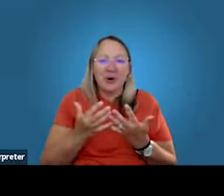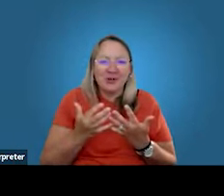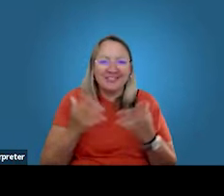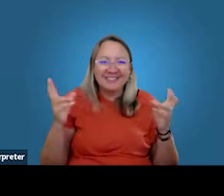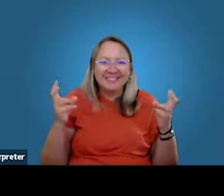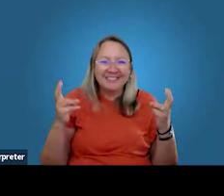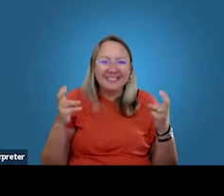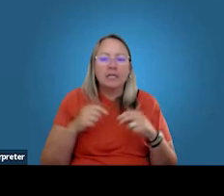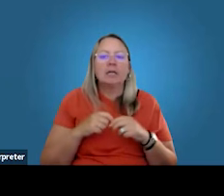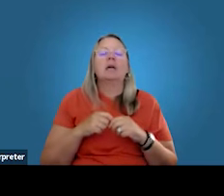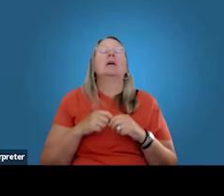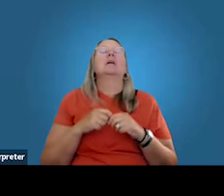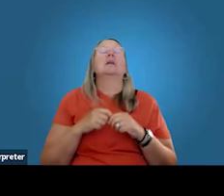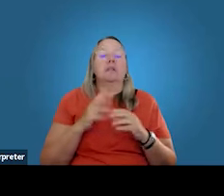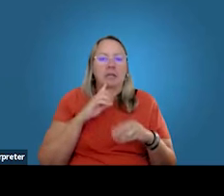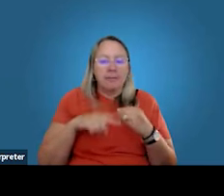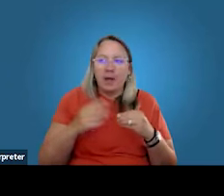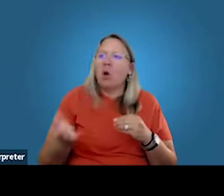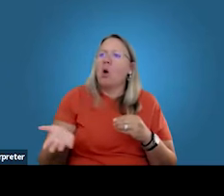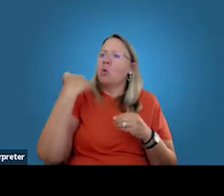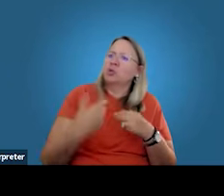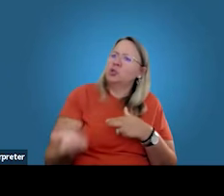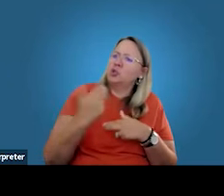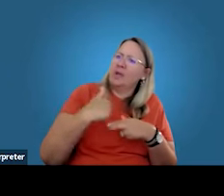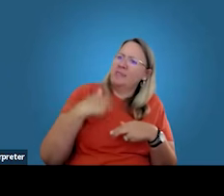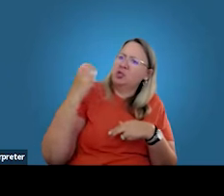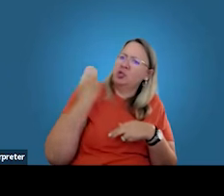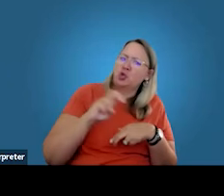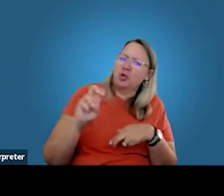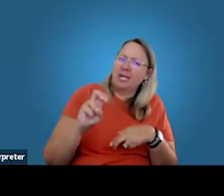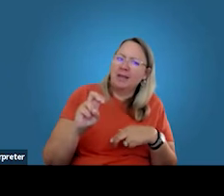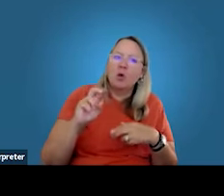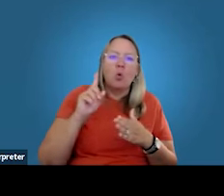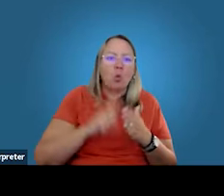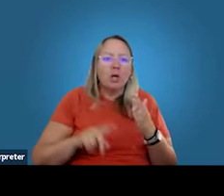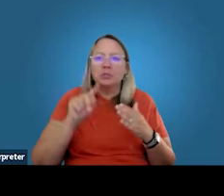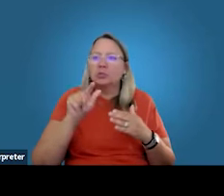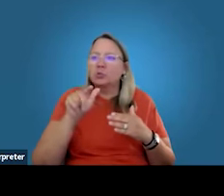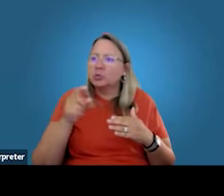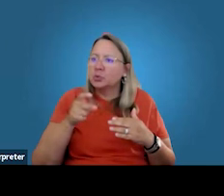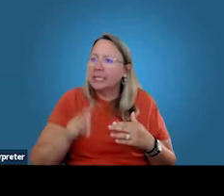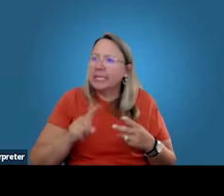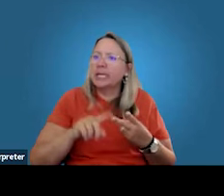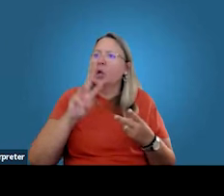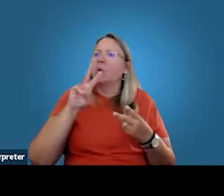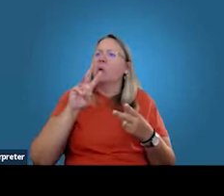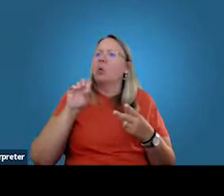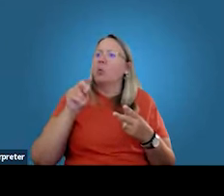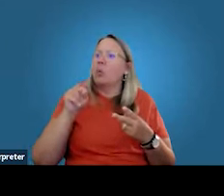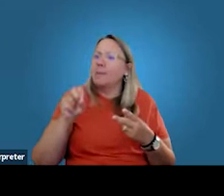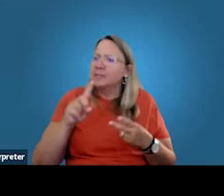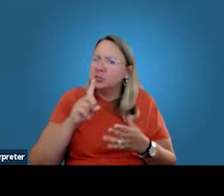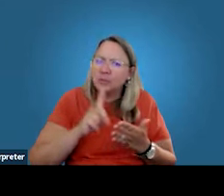asking the audience to do is to come on that journey with you. So it's about what are the tools that we need? What are the weapons that we need to have in